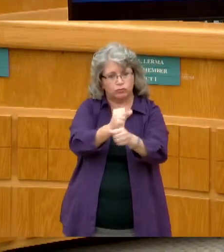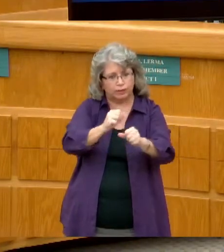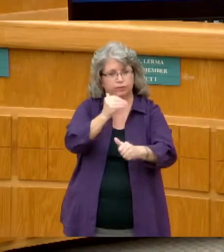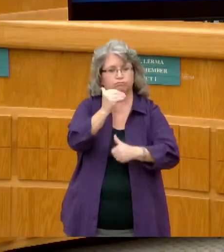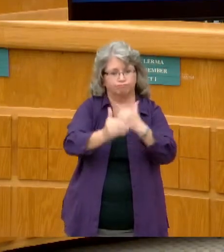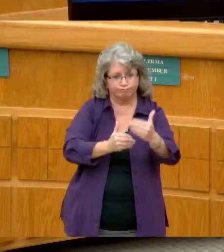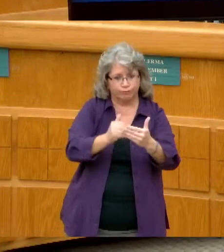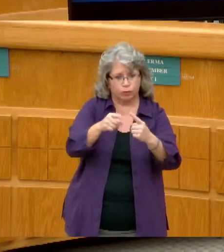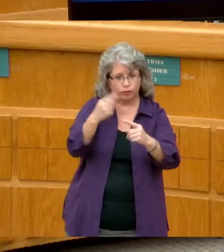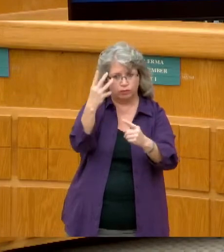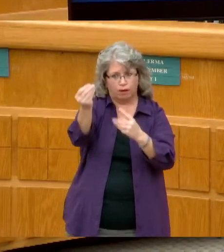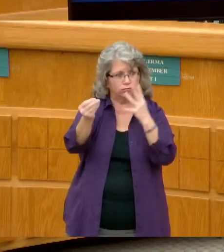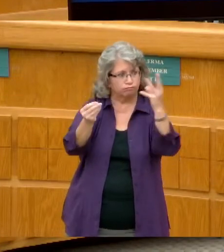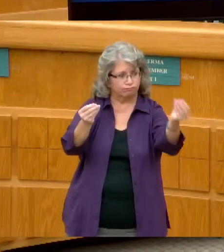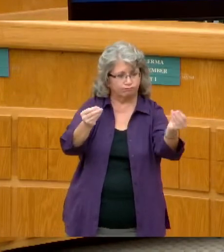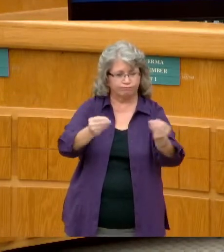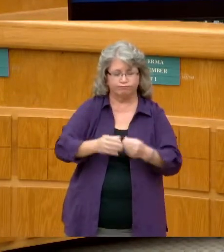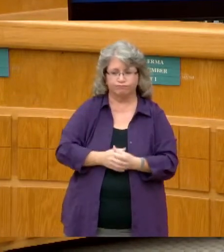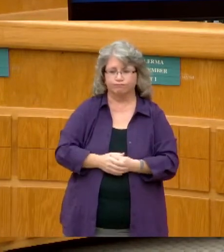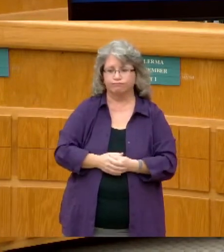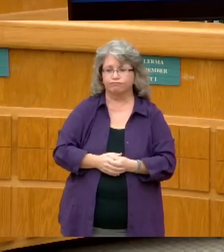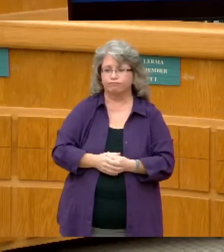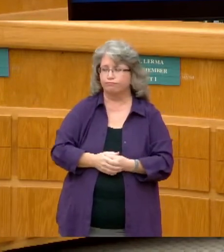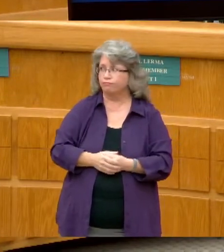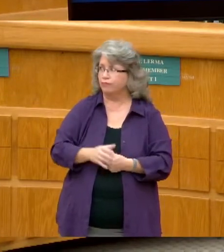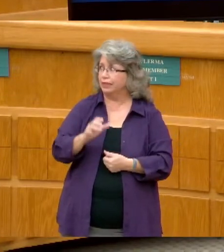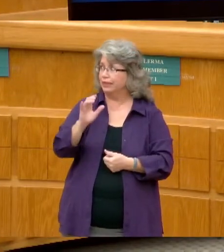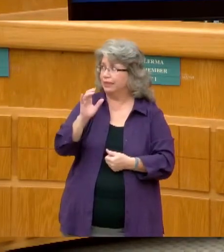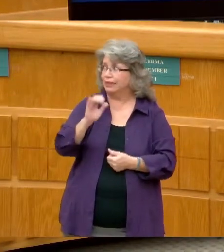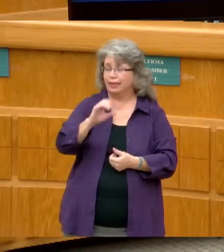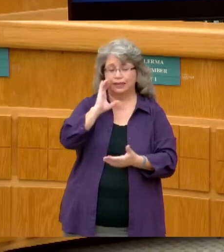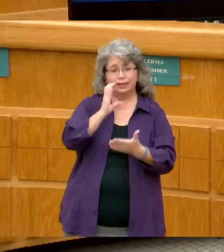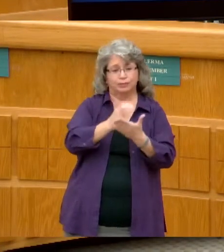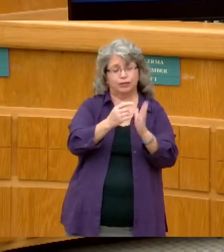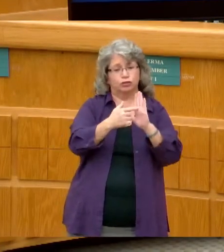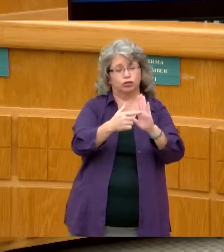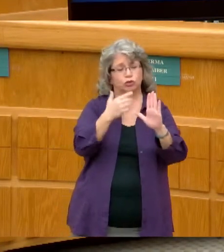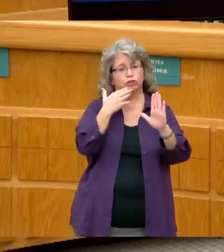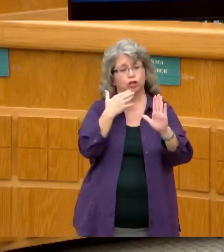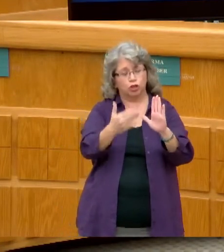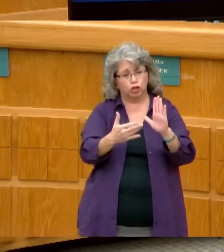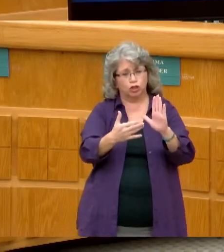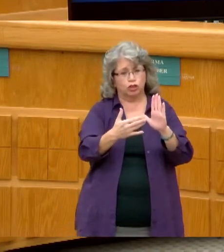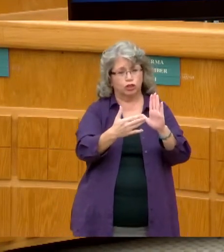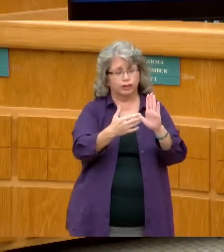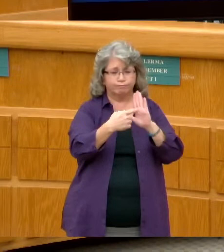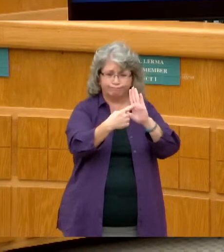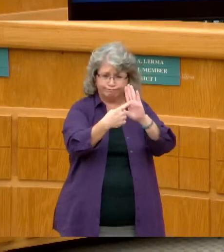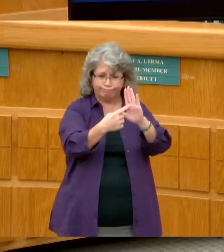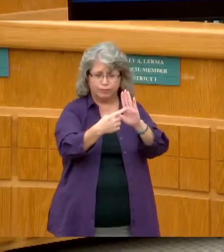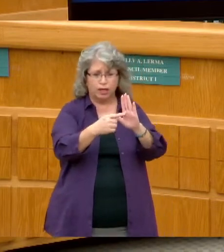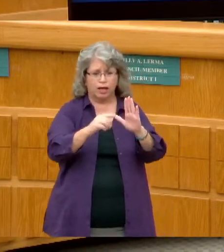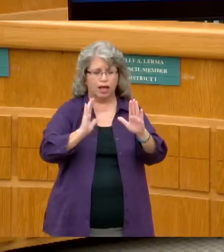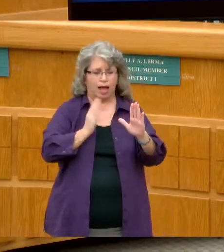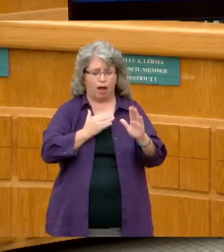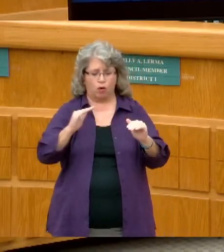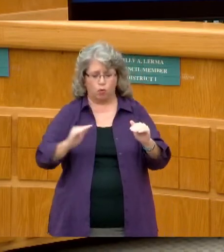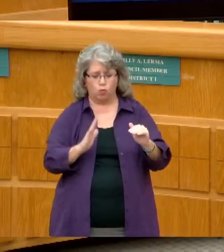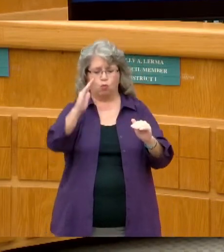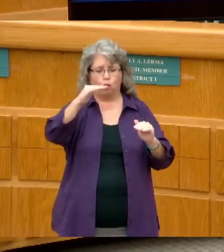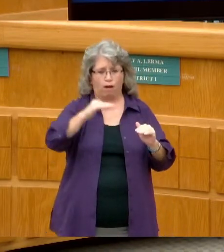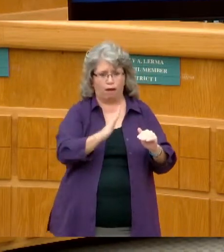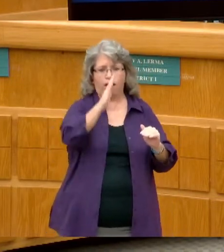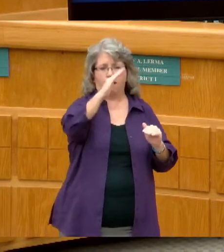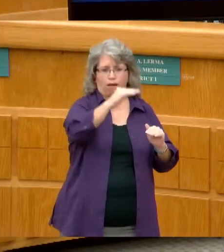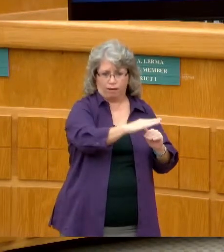Next slide. So this is a really good depiction of the waves, and I think this is a really important graph. What it shows